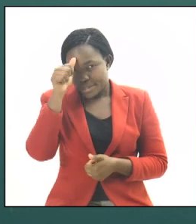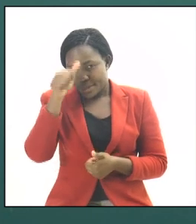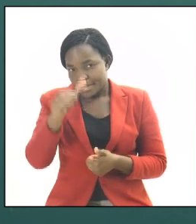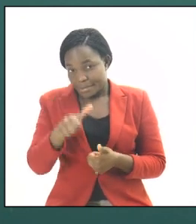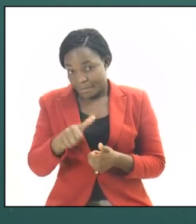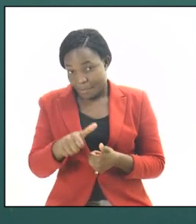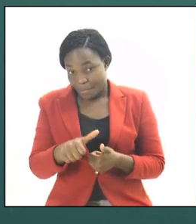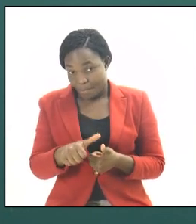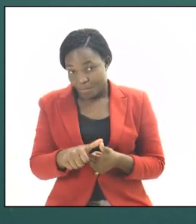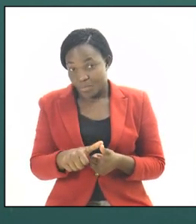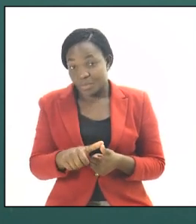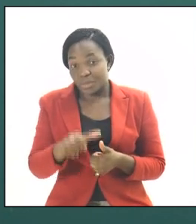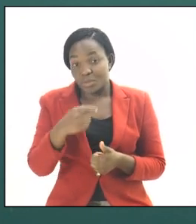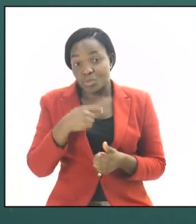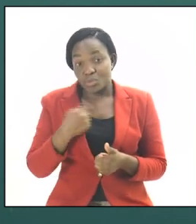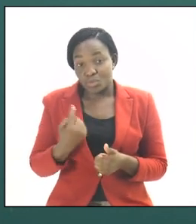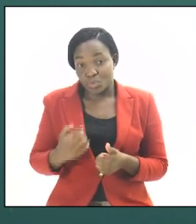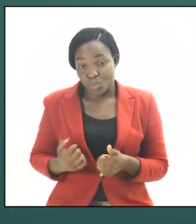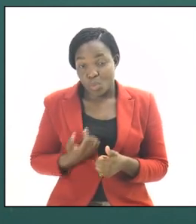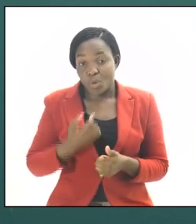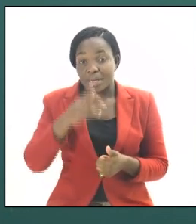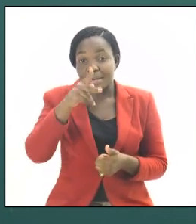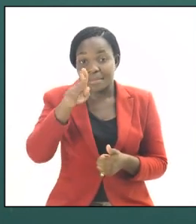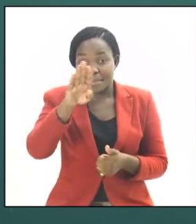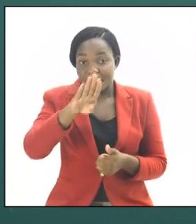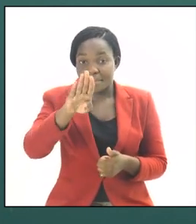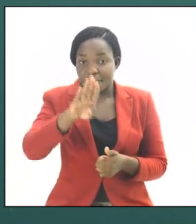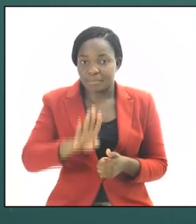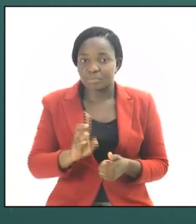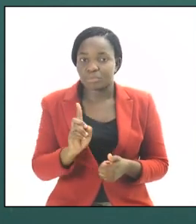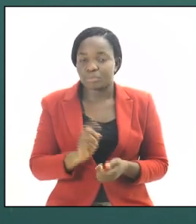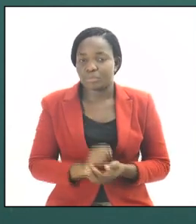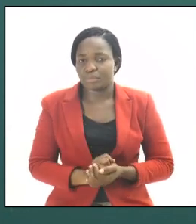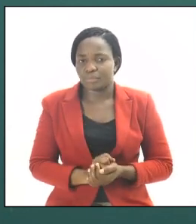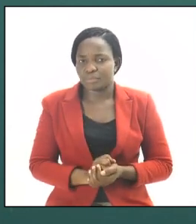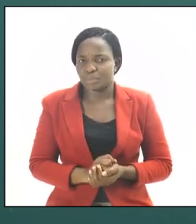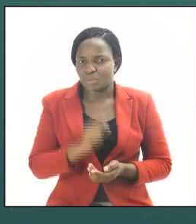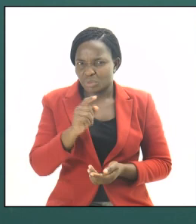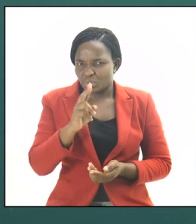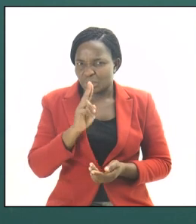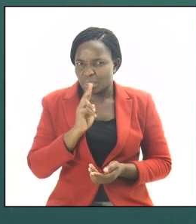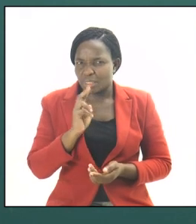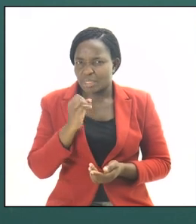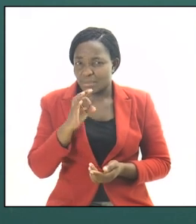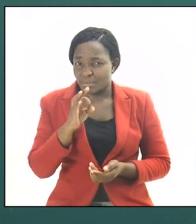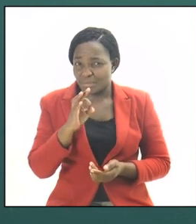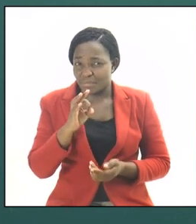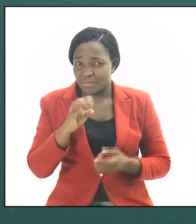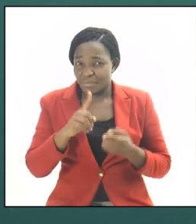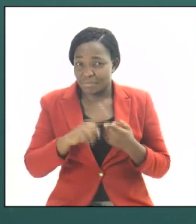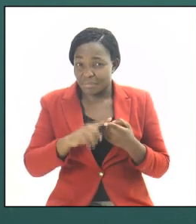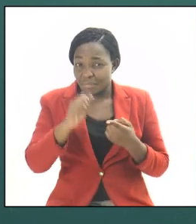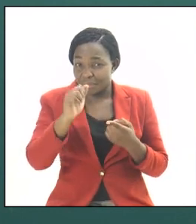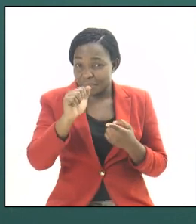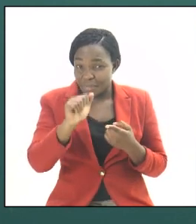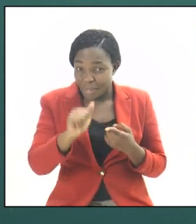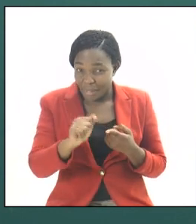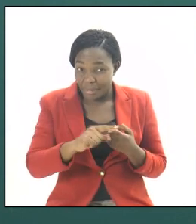want the perimeter of the garden. Tell us whether the perimeter of this garden is A,